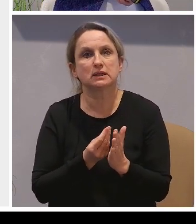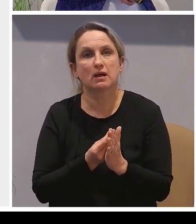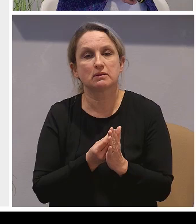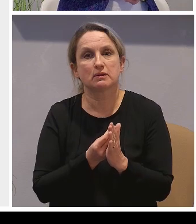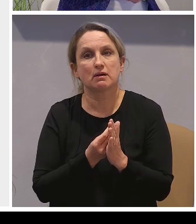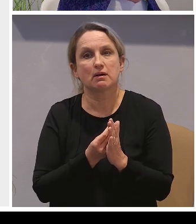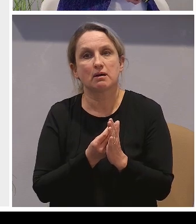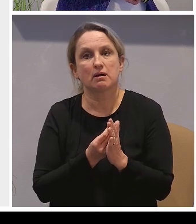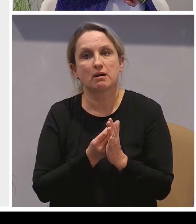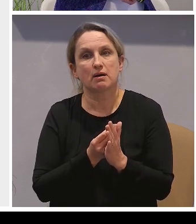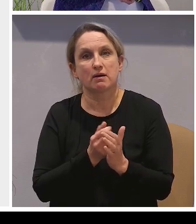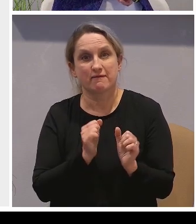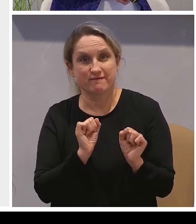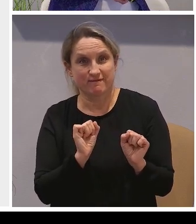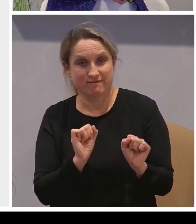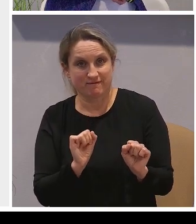12.